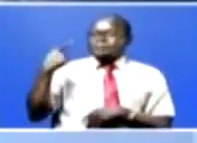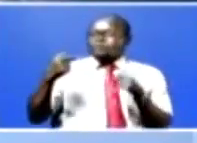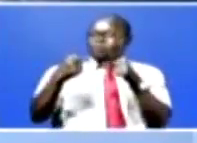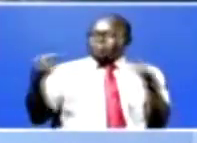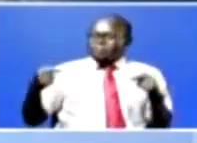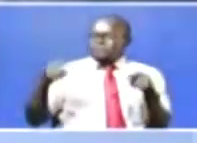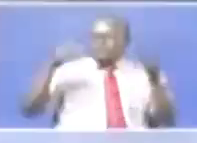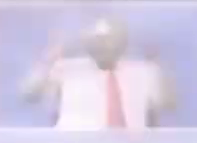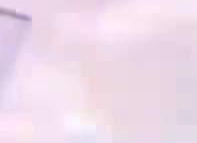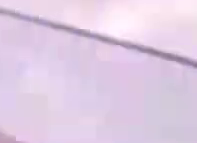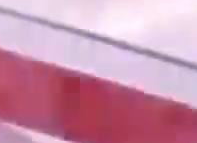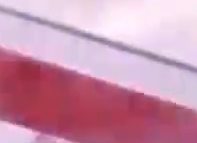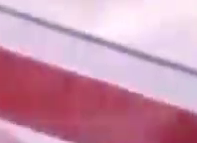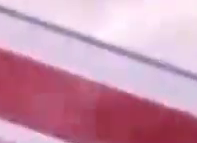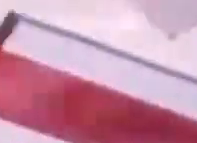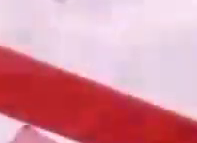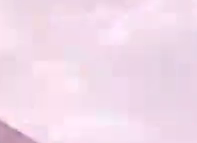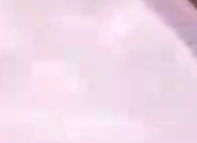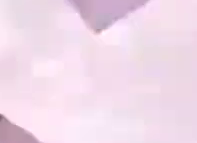members.